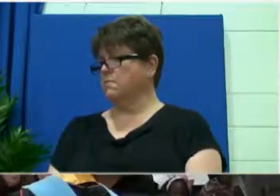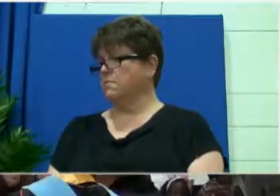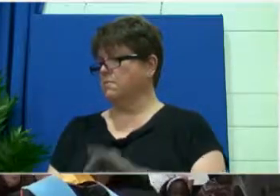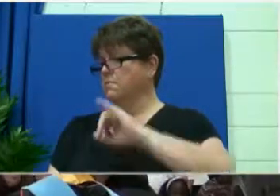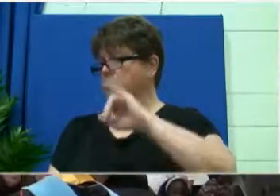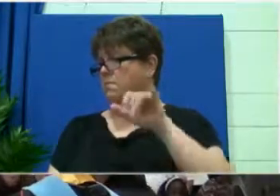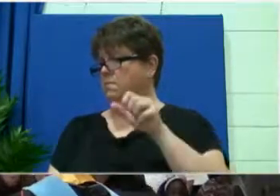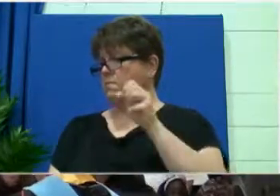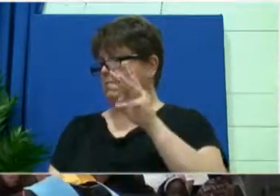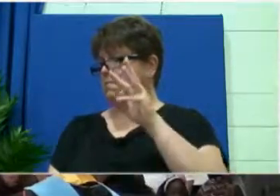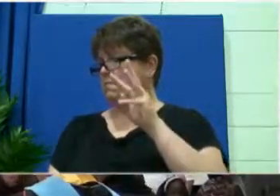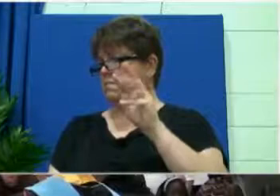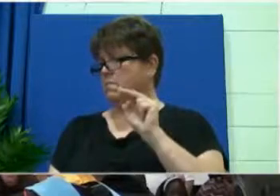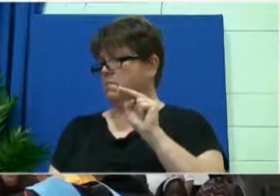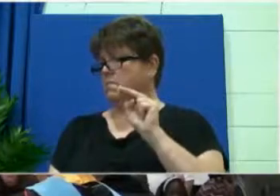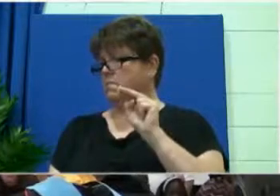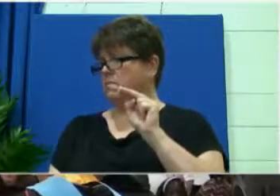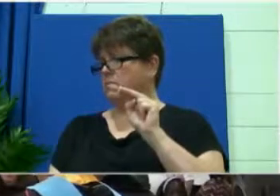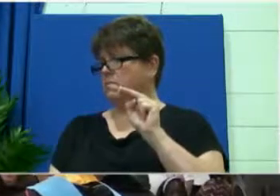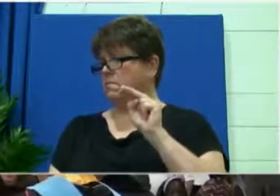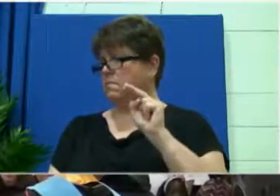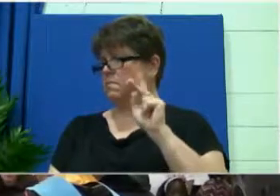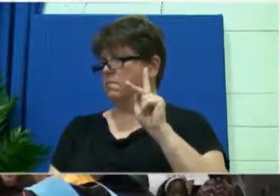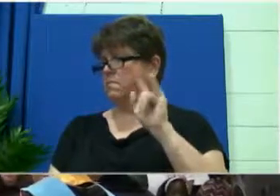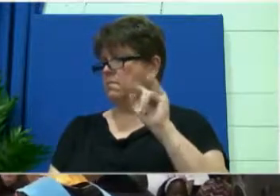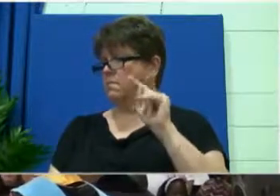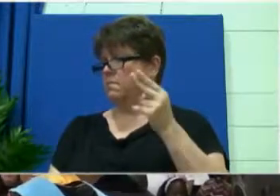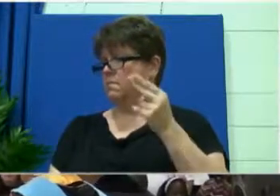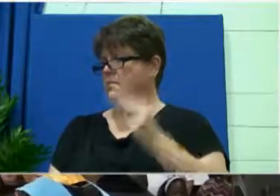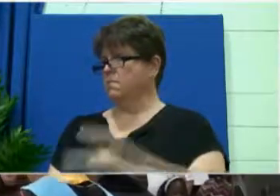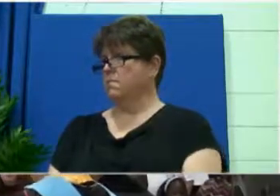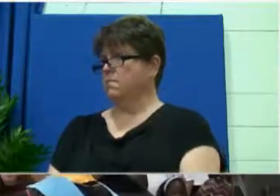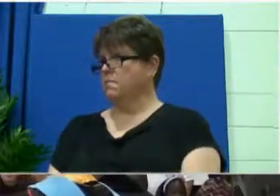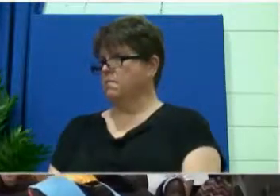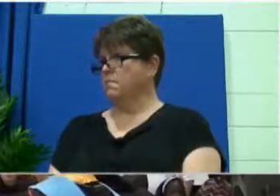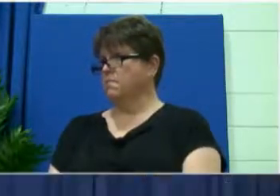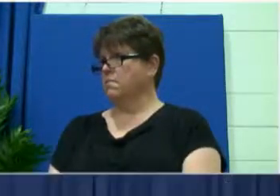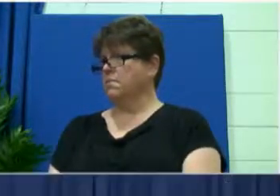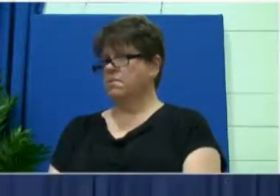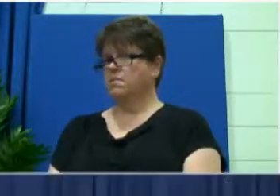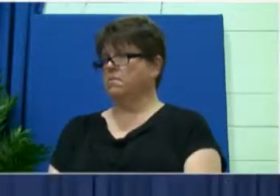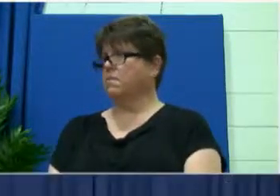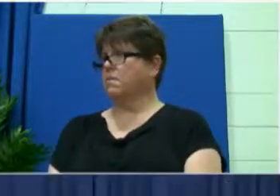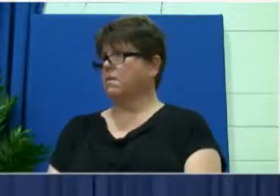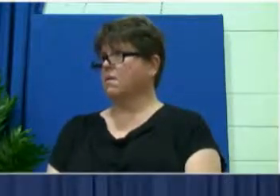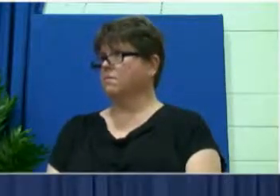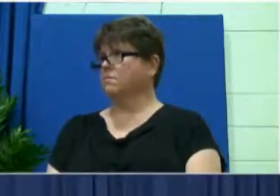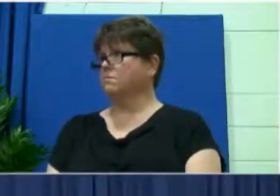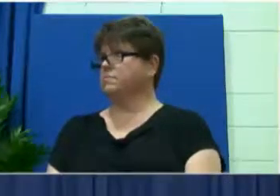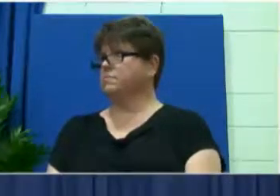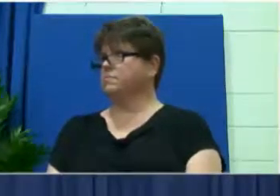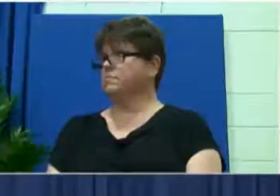John Wayne Keith, Jr., cum laude, Phi Theta Kappa, Associate in Arts.